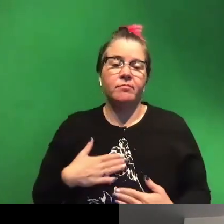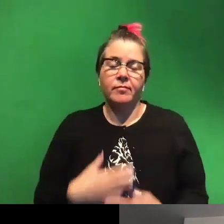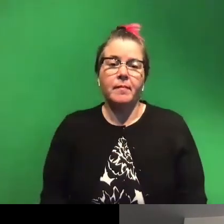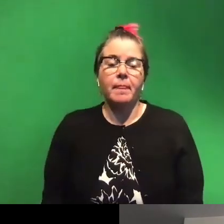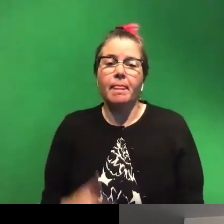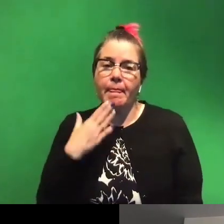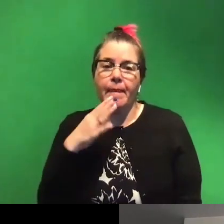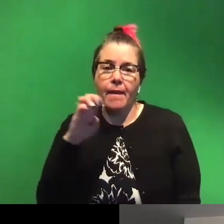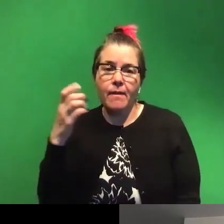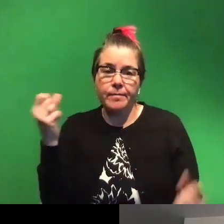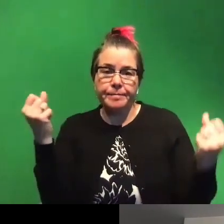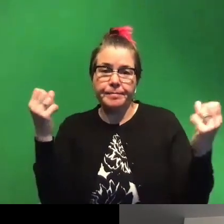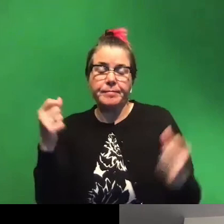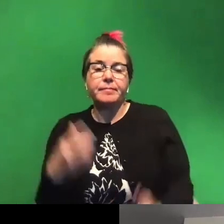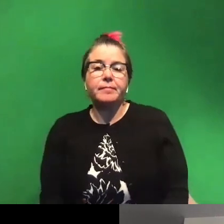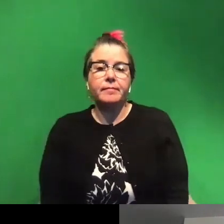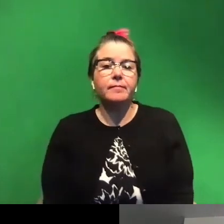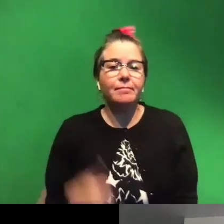thank you, Aaron, for signing for us.